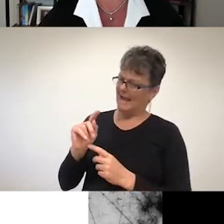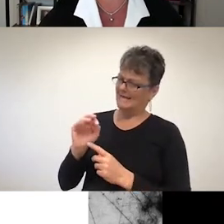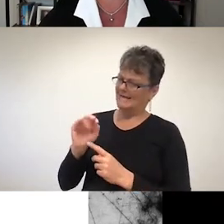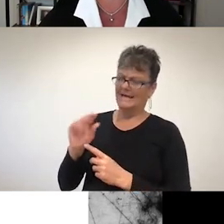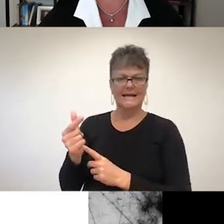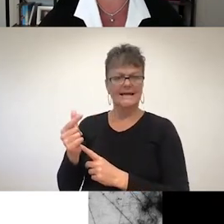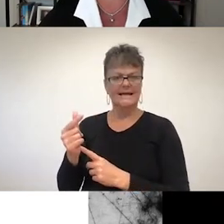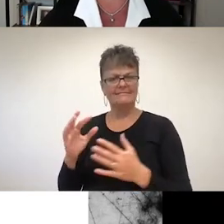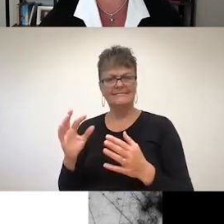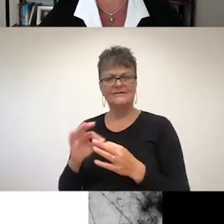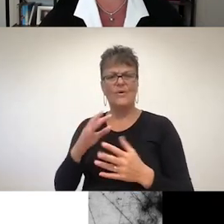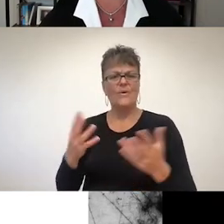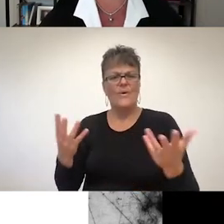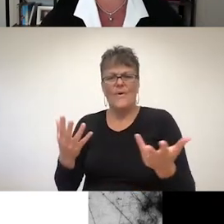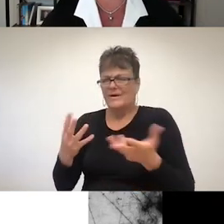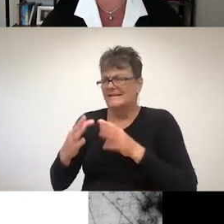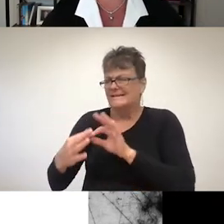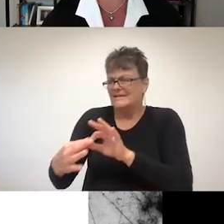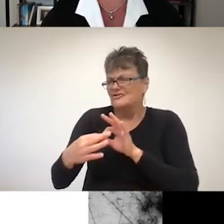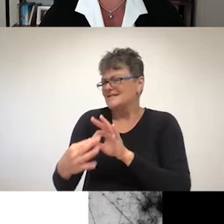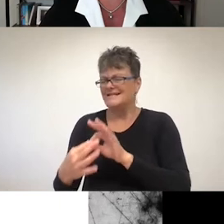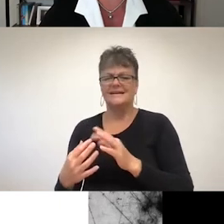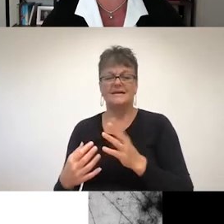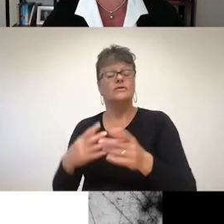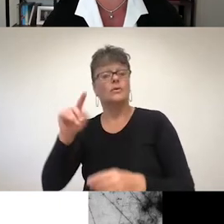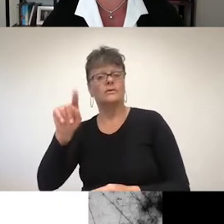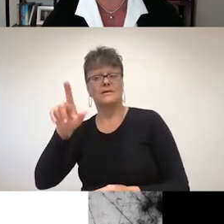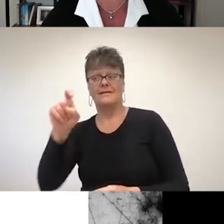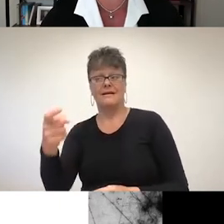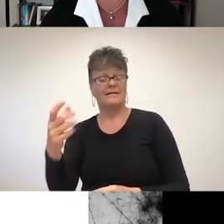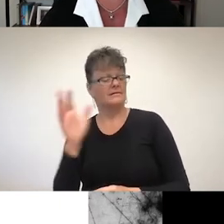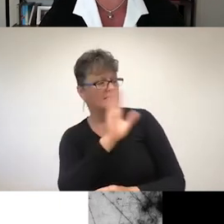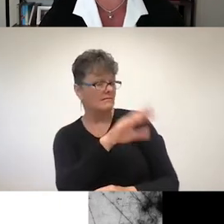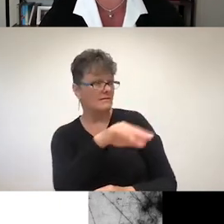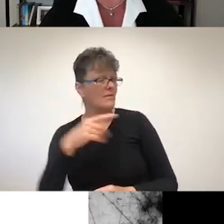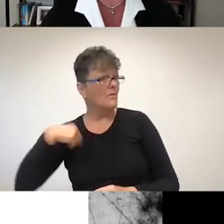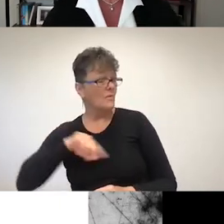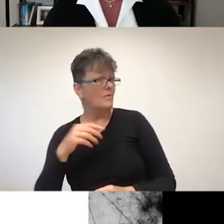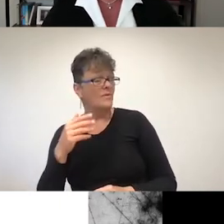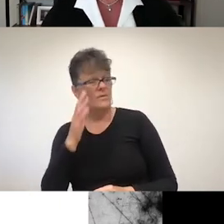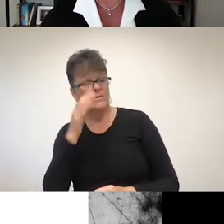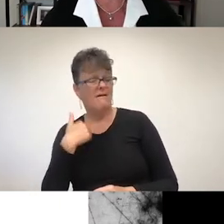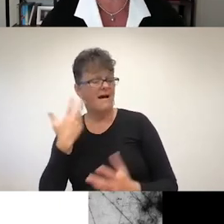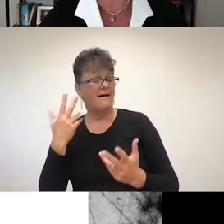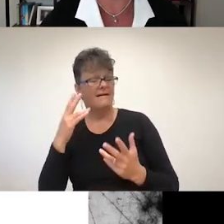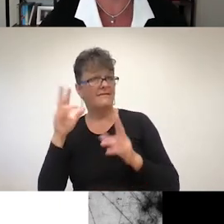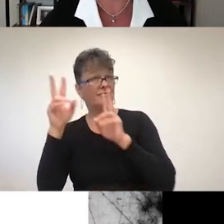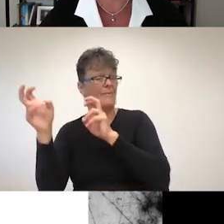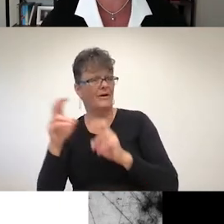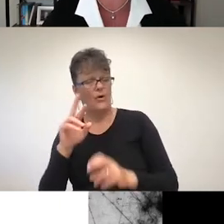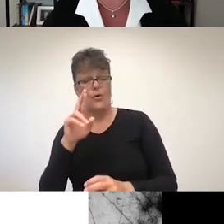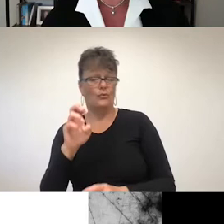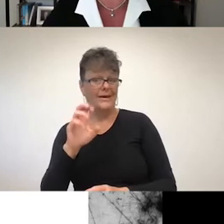When Heidi reached out and the team from TLX and said, hey, we're doing this event on reconnecting by design. I went, what do you know? I